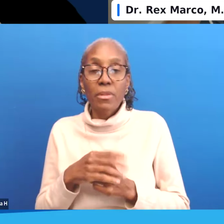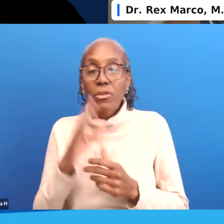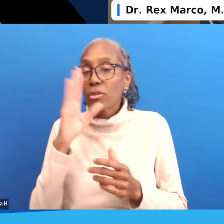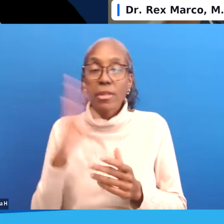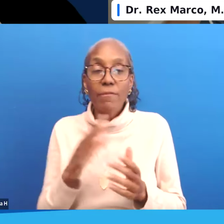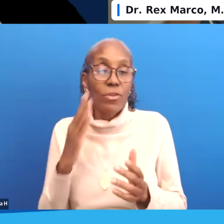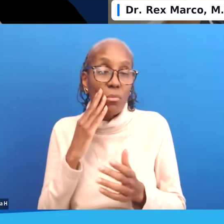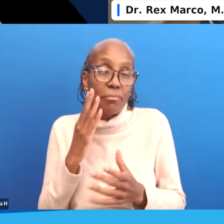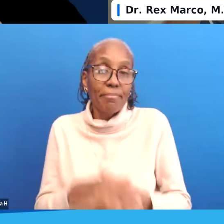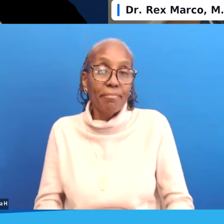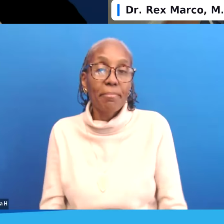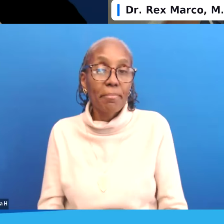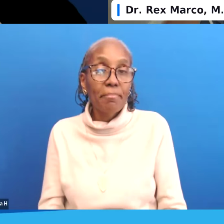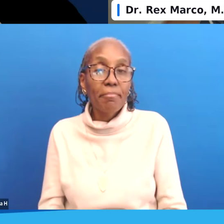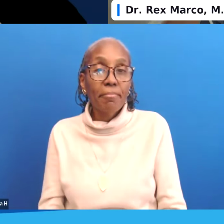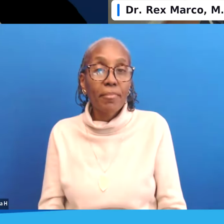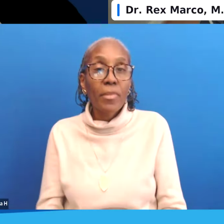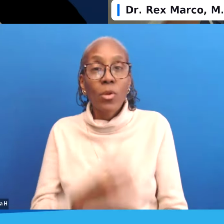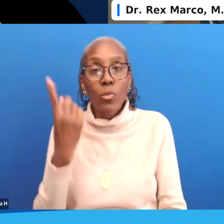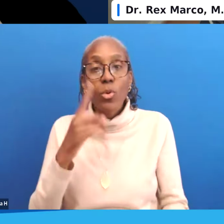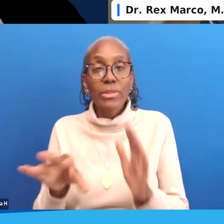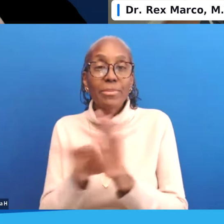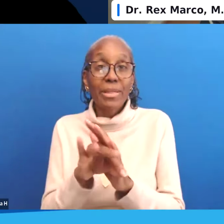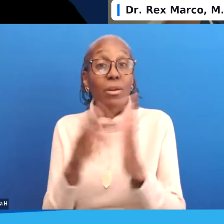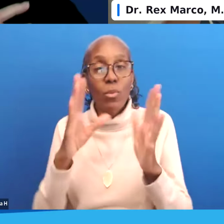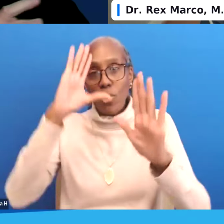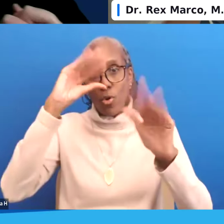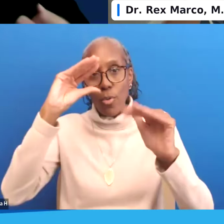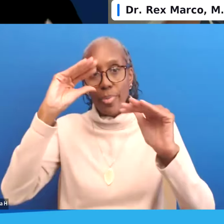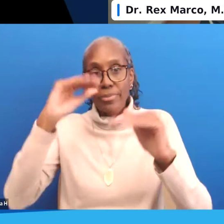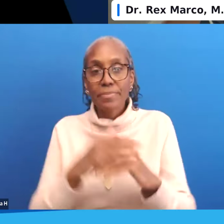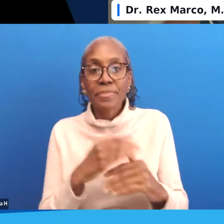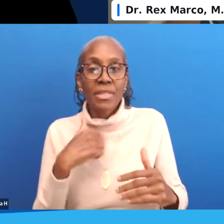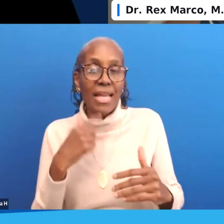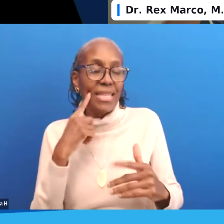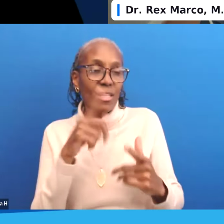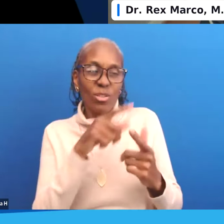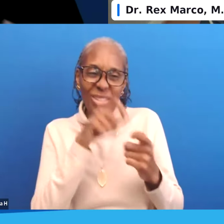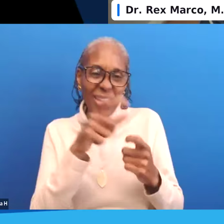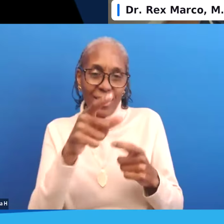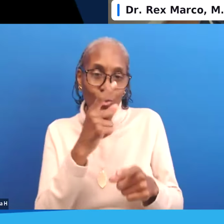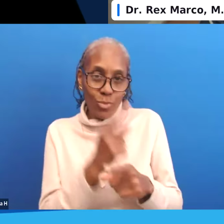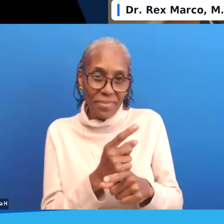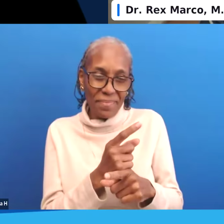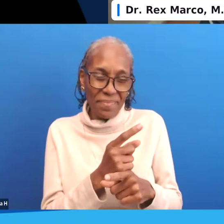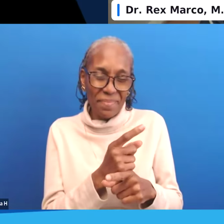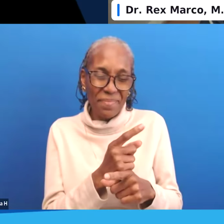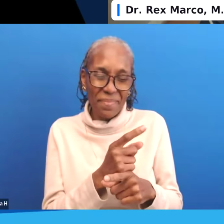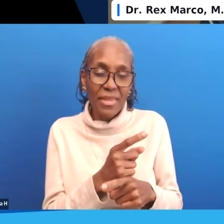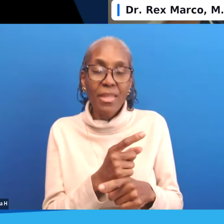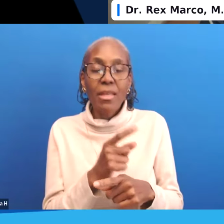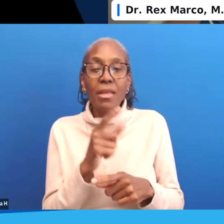and we can always choose hope. I think you're exactly right. And